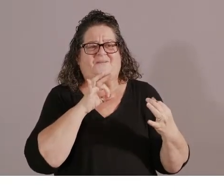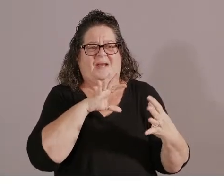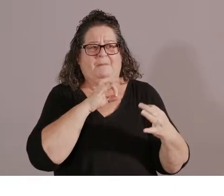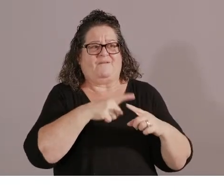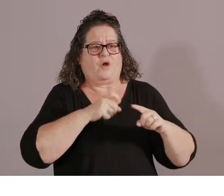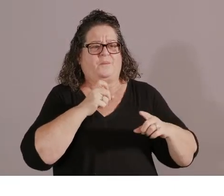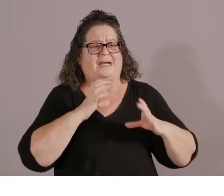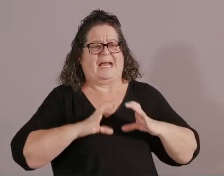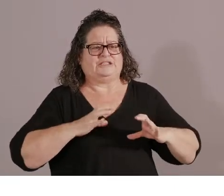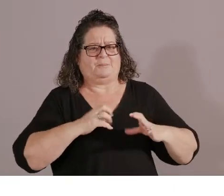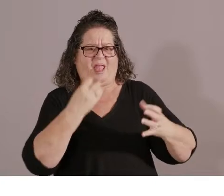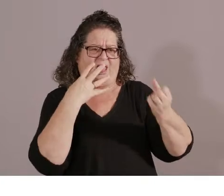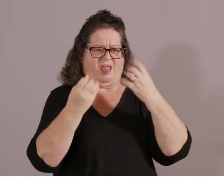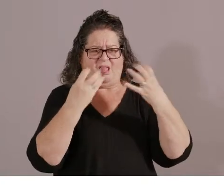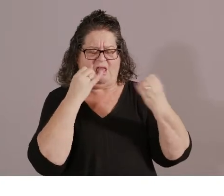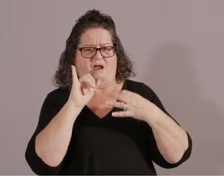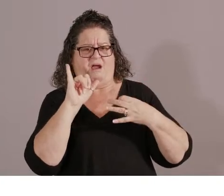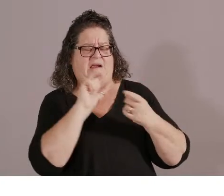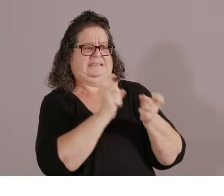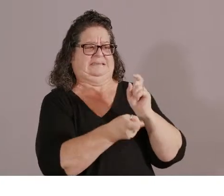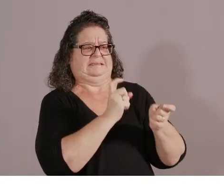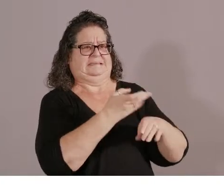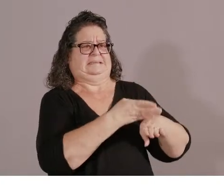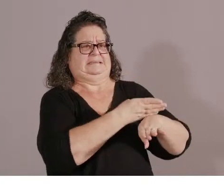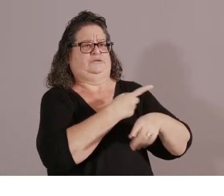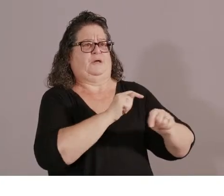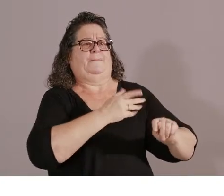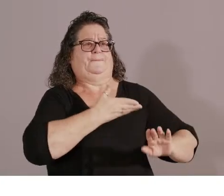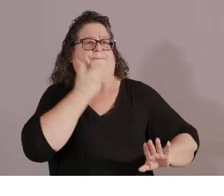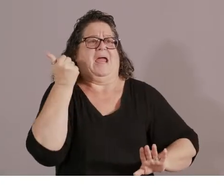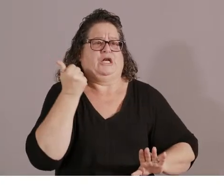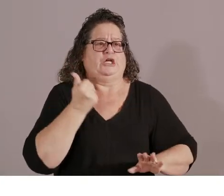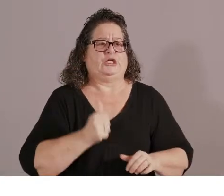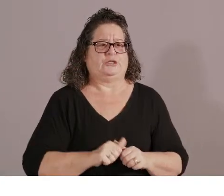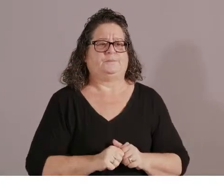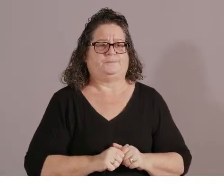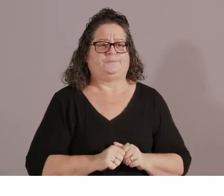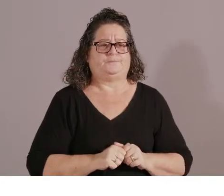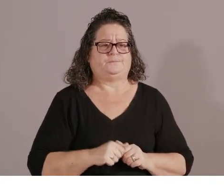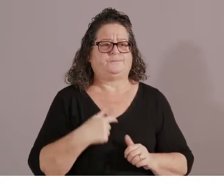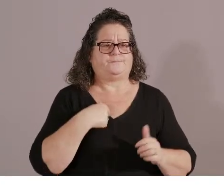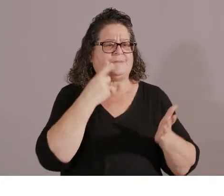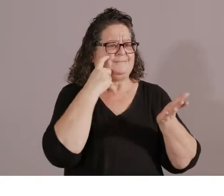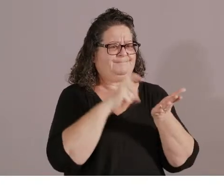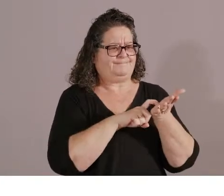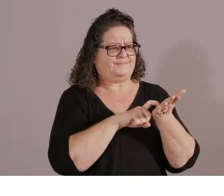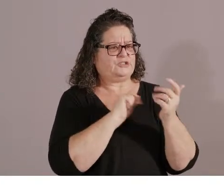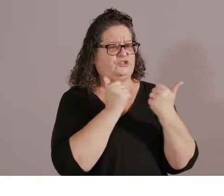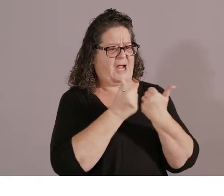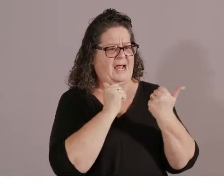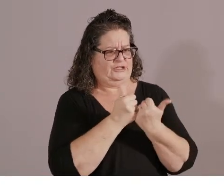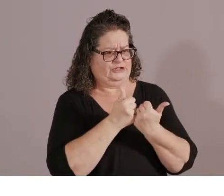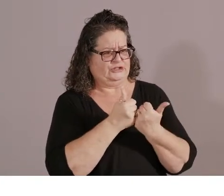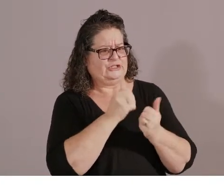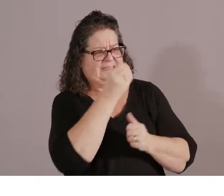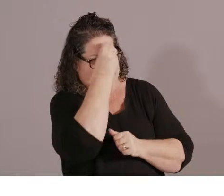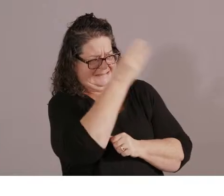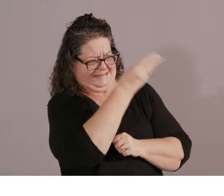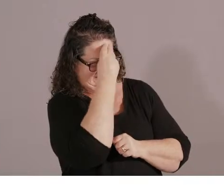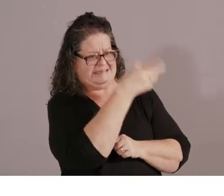things that we have identified to be challenges in that system as well. So some of the recent changes that went into